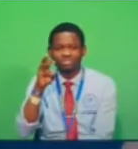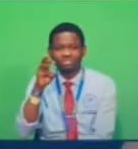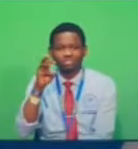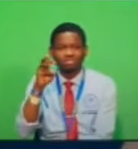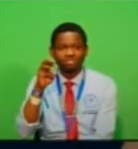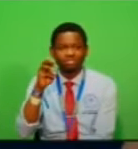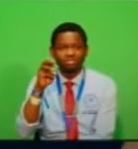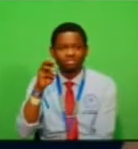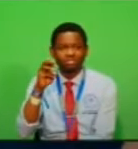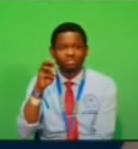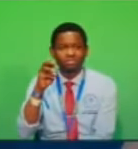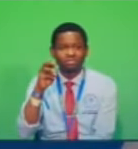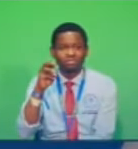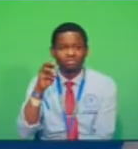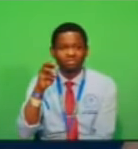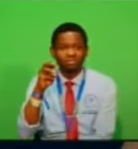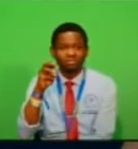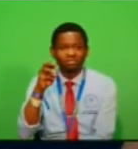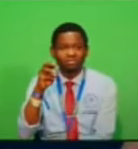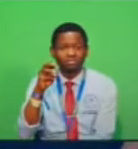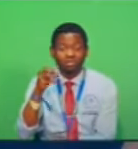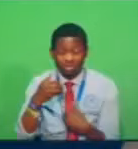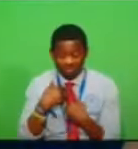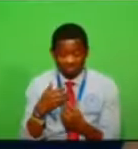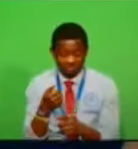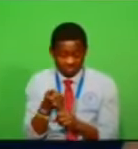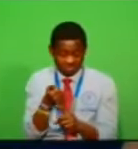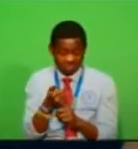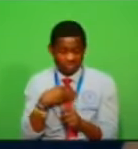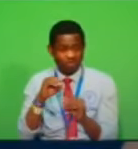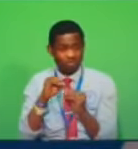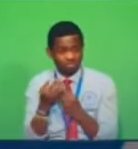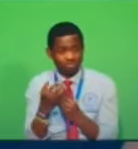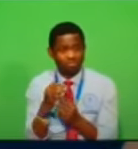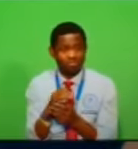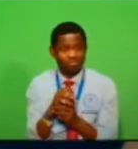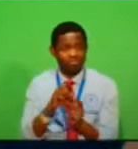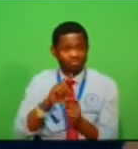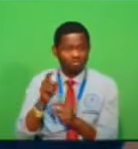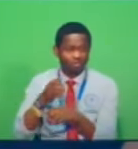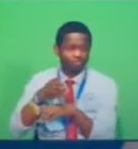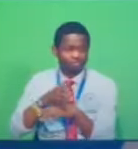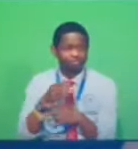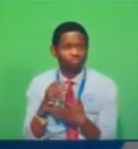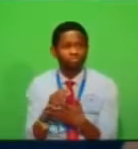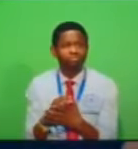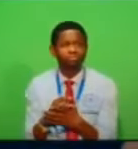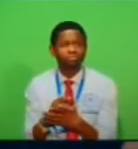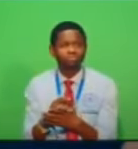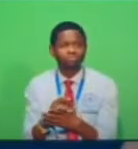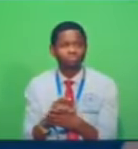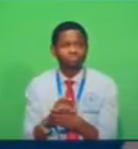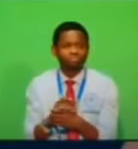from the age of 16, I had my own office at a computer company in Alexandria, Virginia. And I would go there after school on Mondays, and I would hang out with these